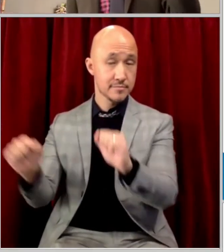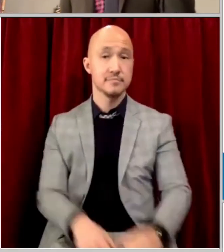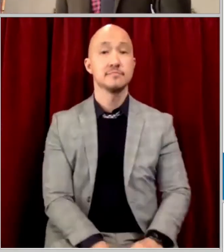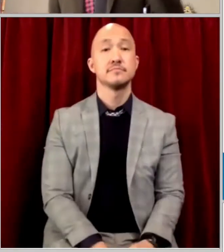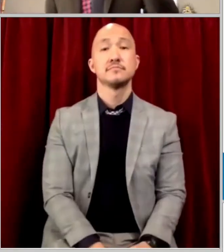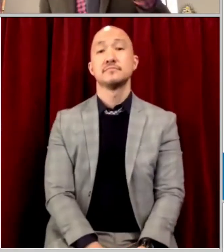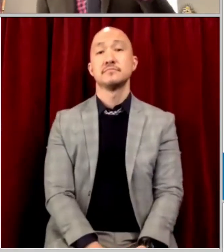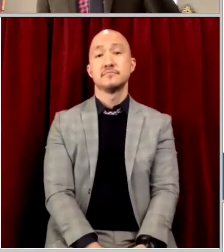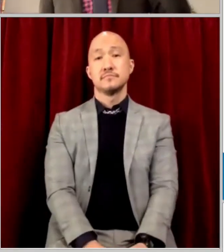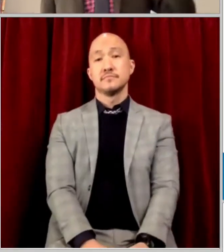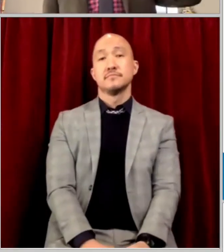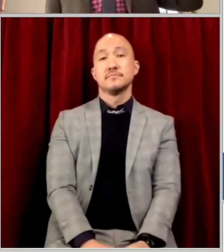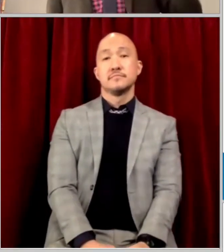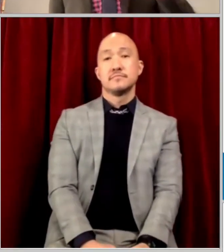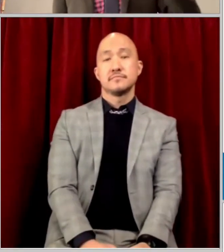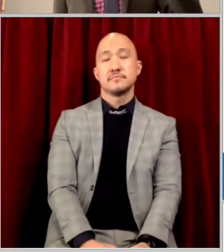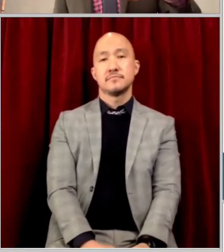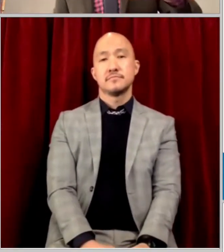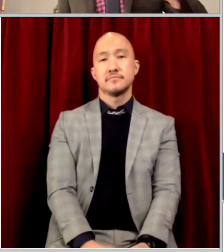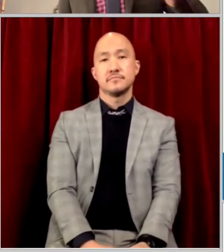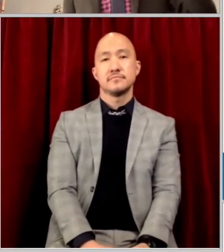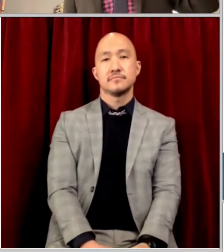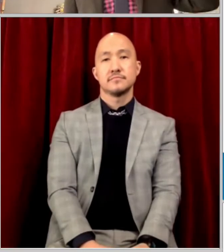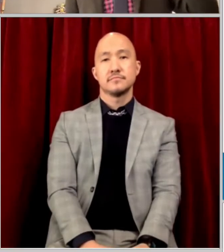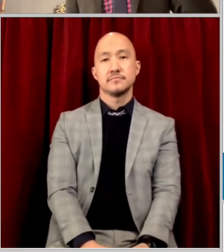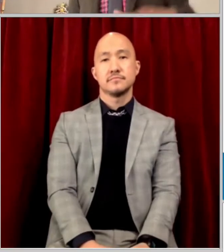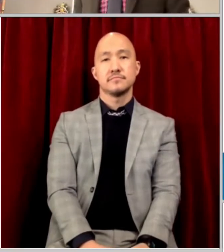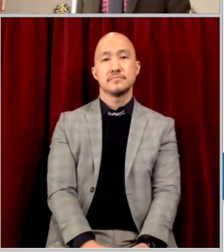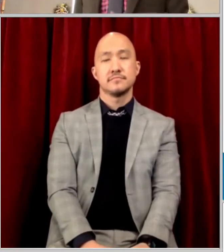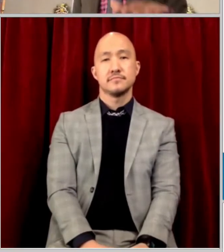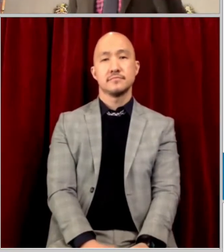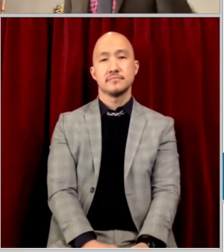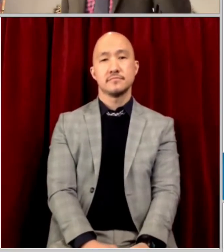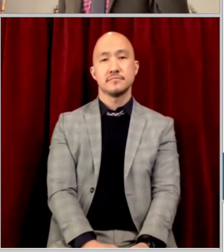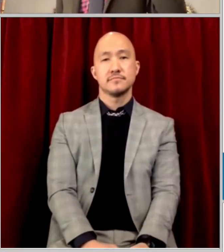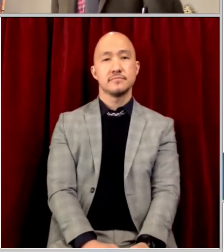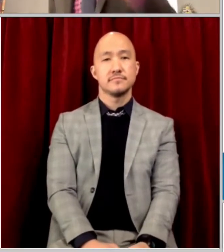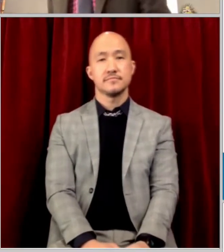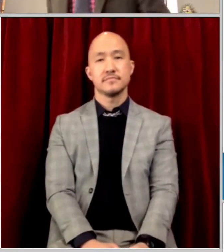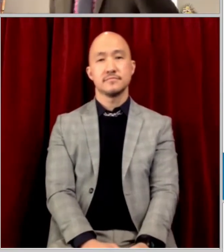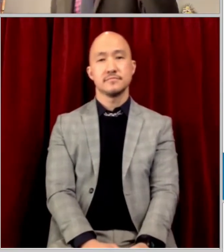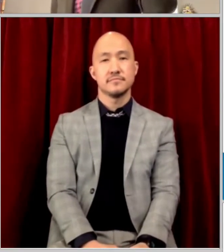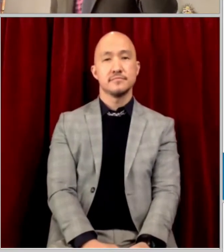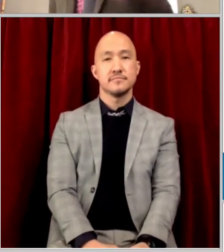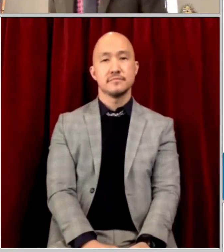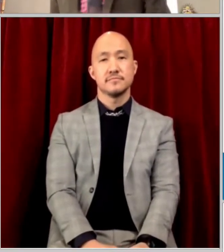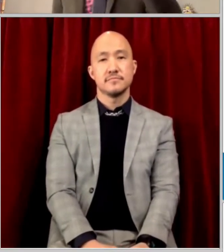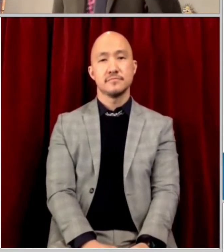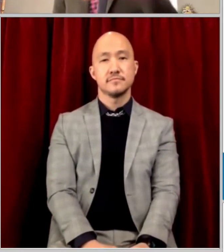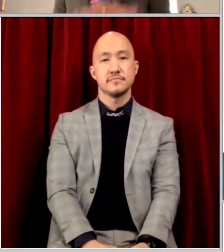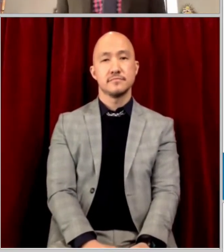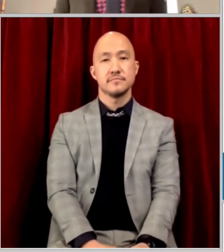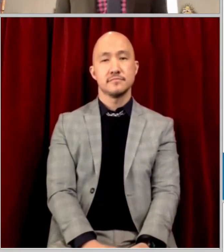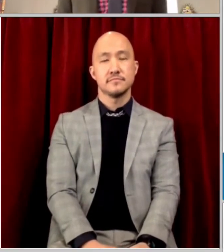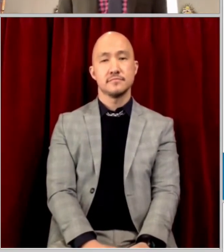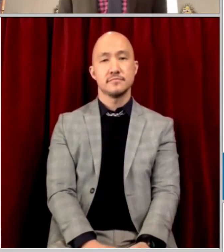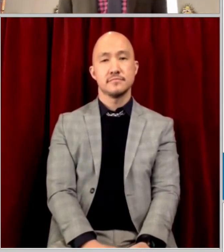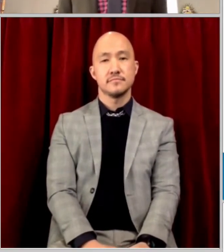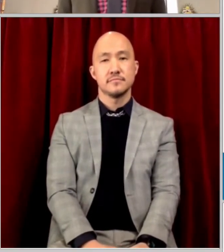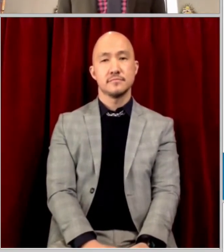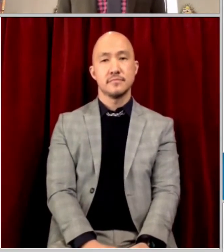if you're a Christian and you're working in an environment, you're living in an environment, and you never mention